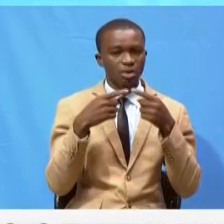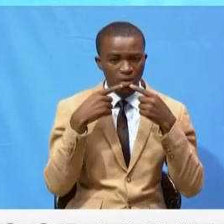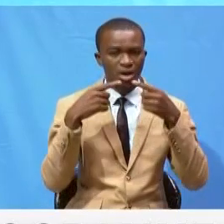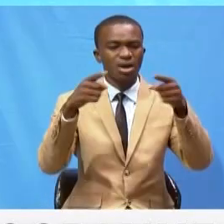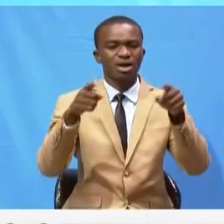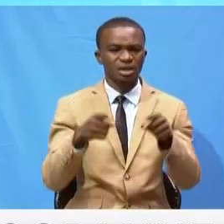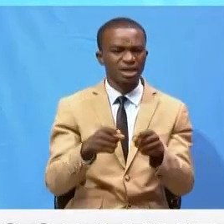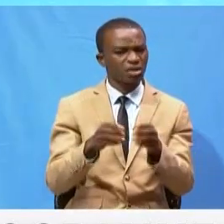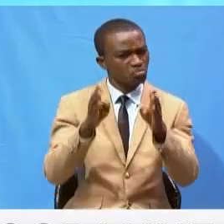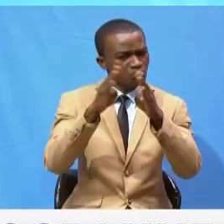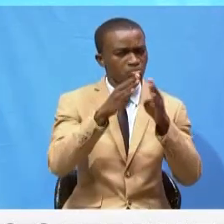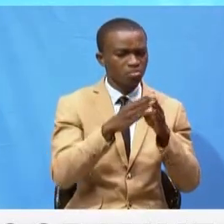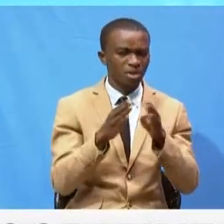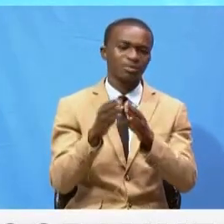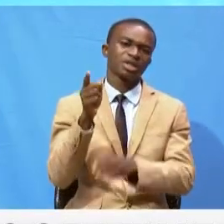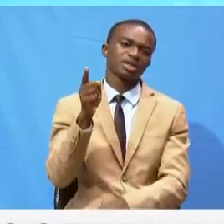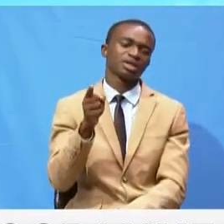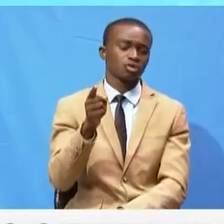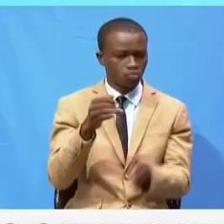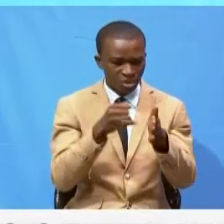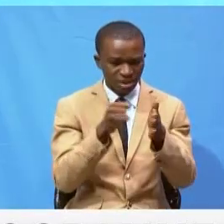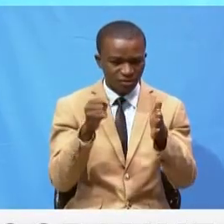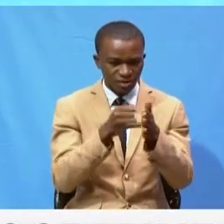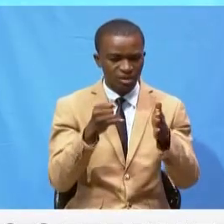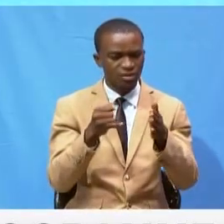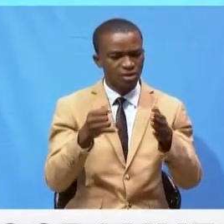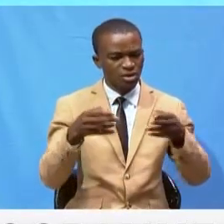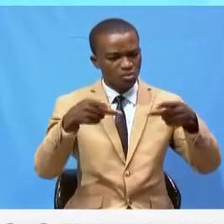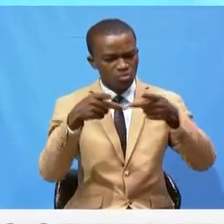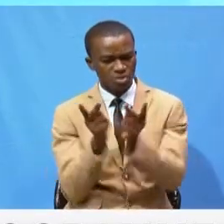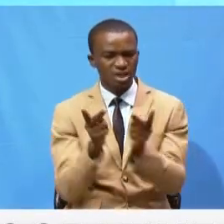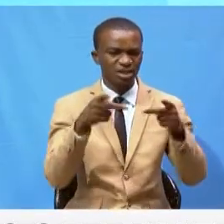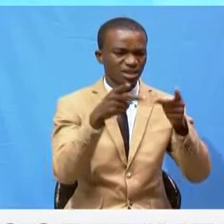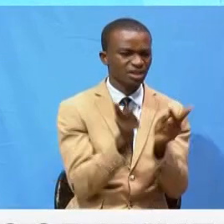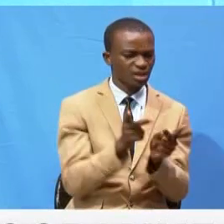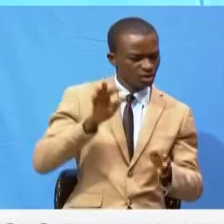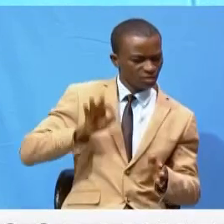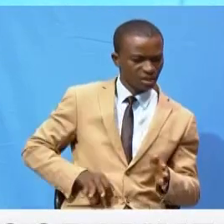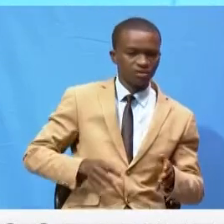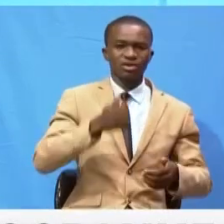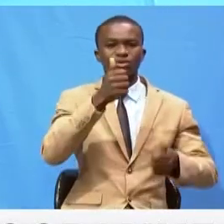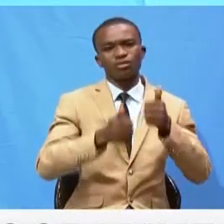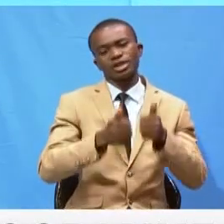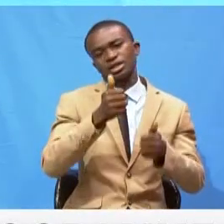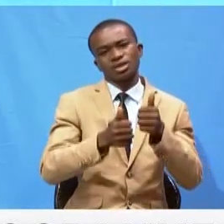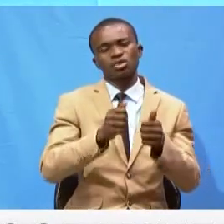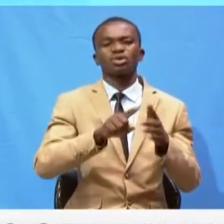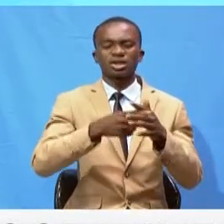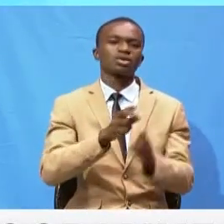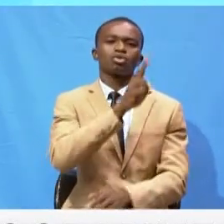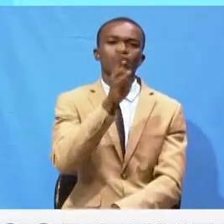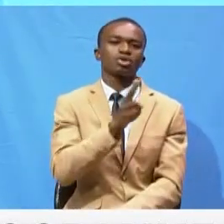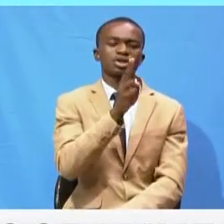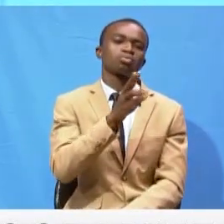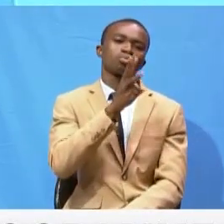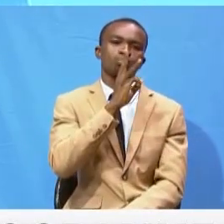FSP stakeholders meeting meant to identify areas that will benefit from the emergency wetlands component.